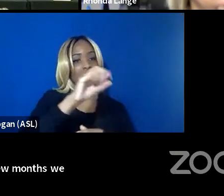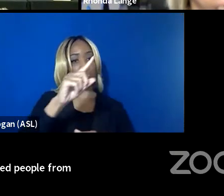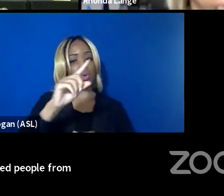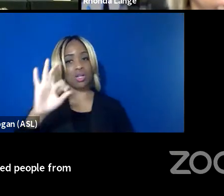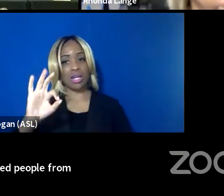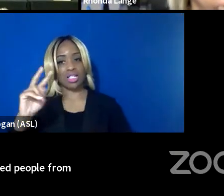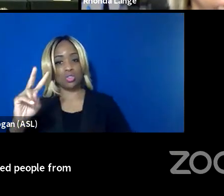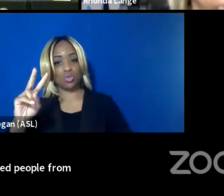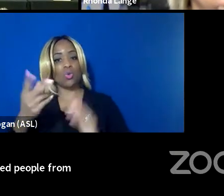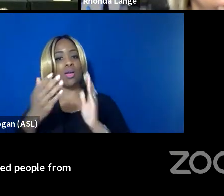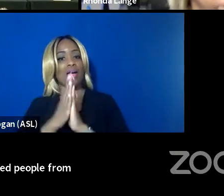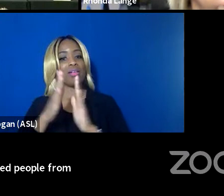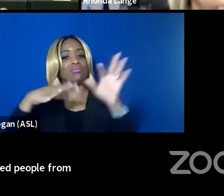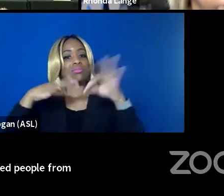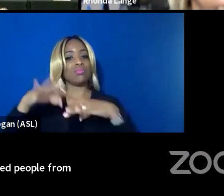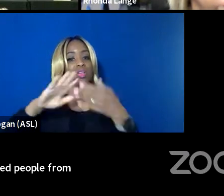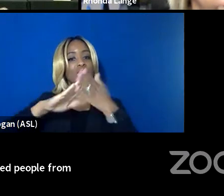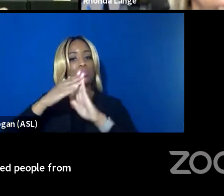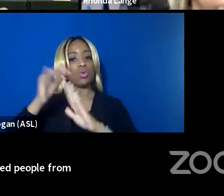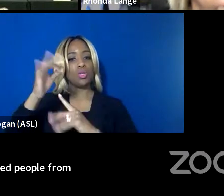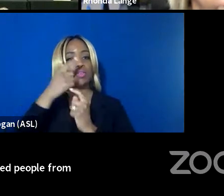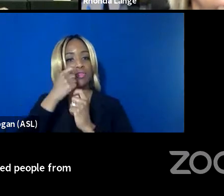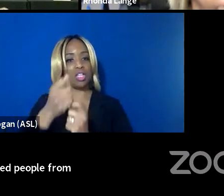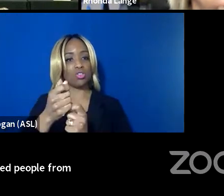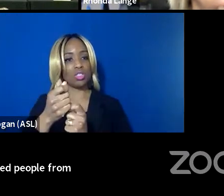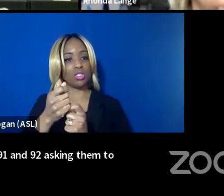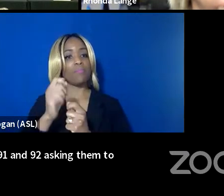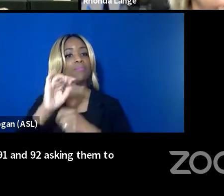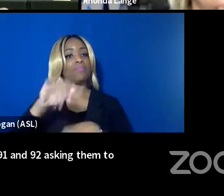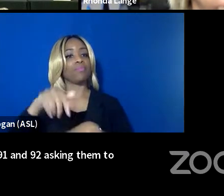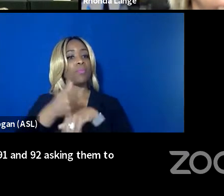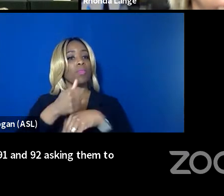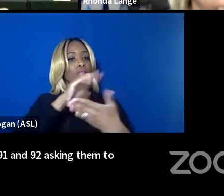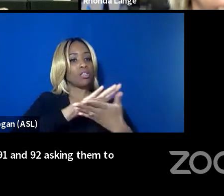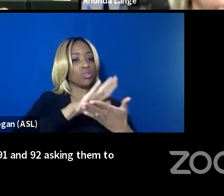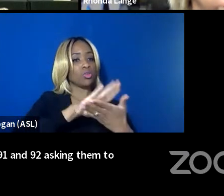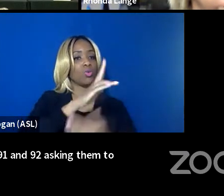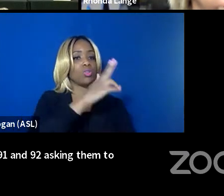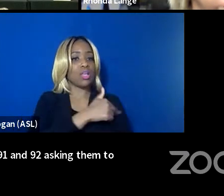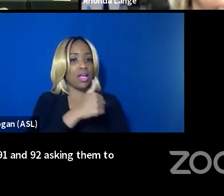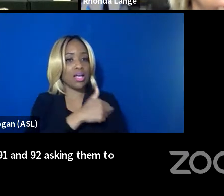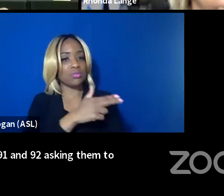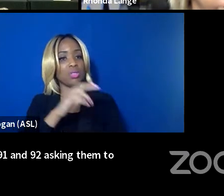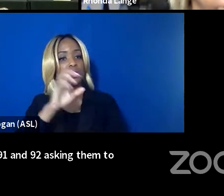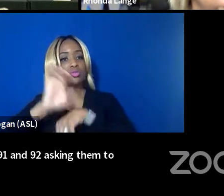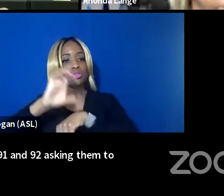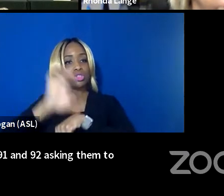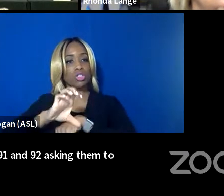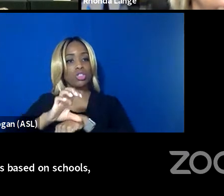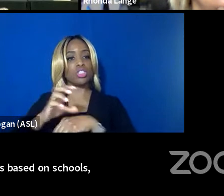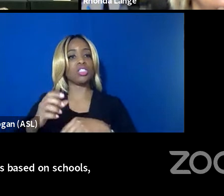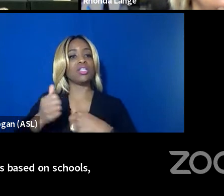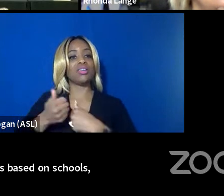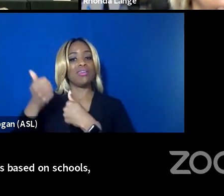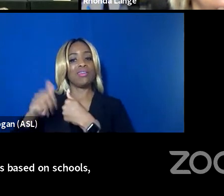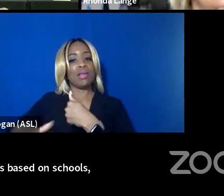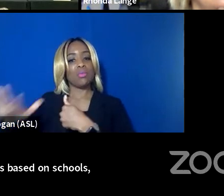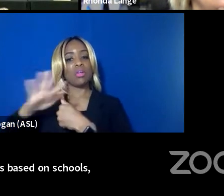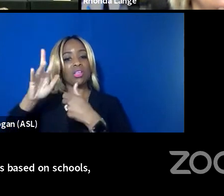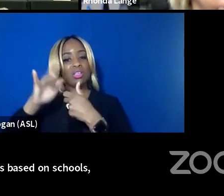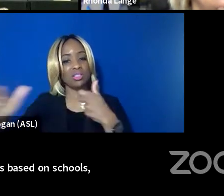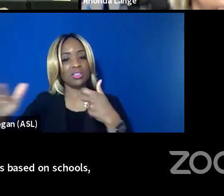asking them to define a community of interest. This was based on schools, hospitals, churches, existing neighborhoods, et